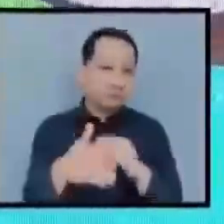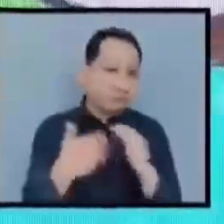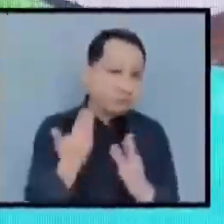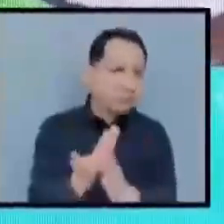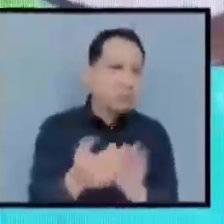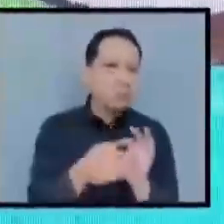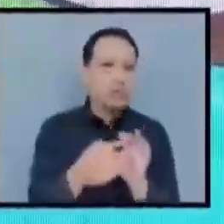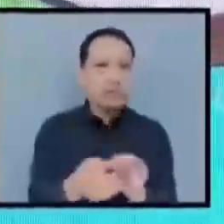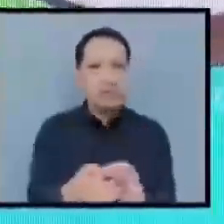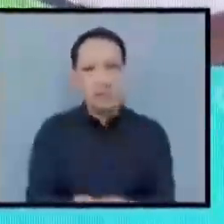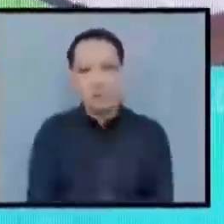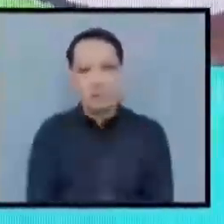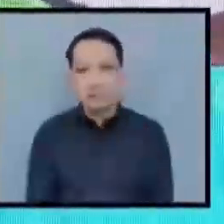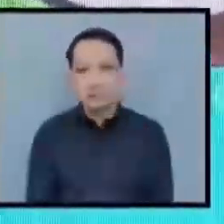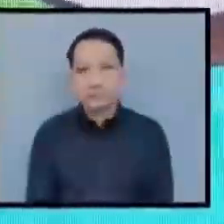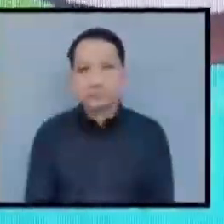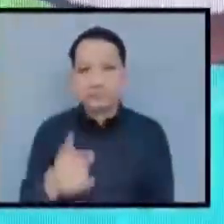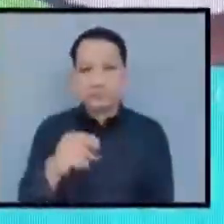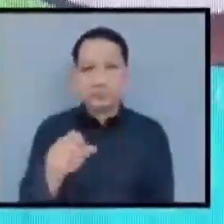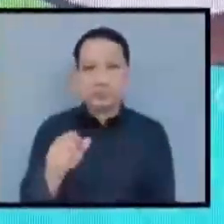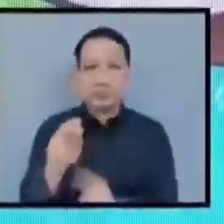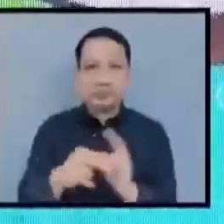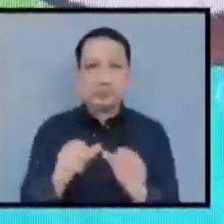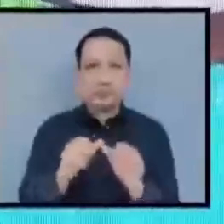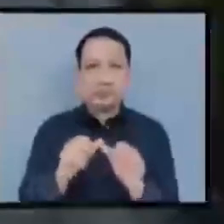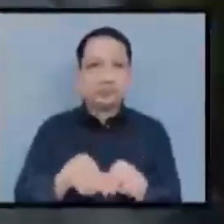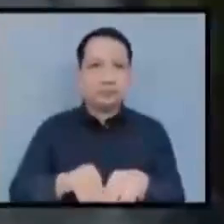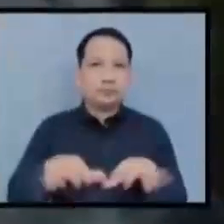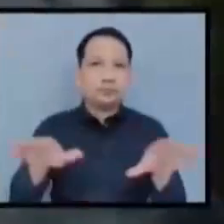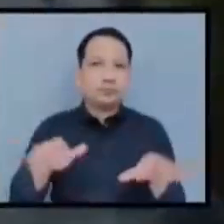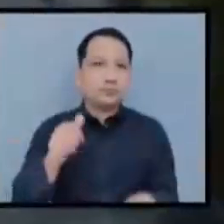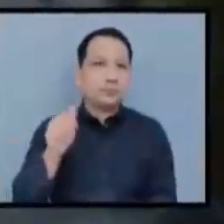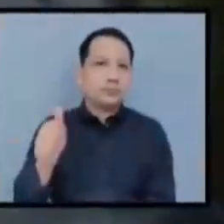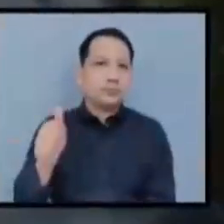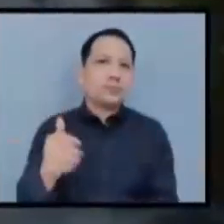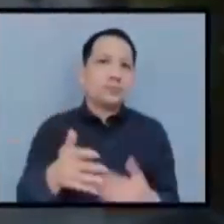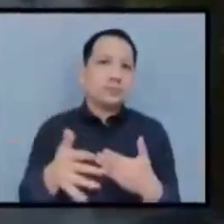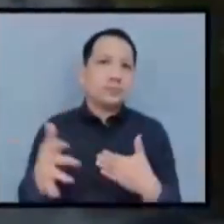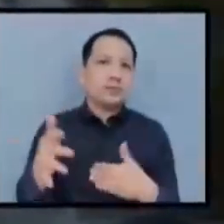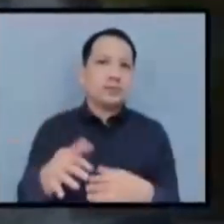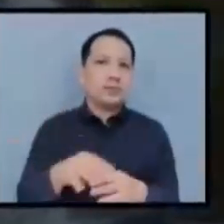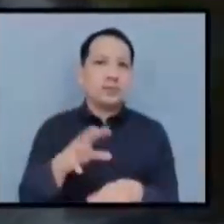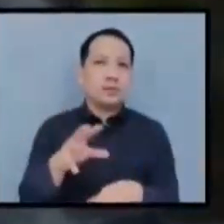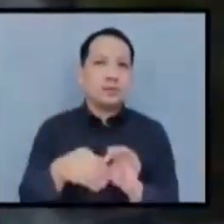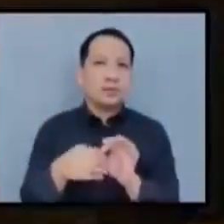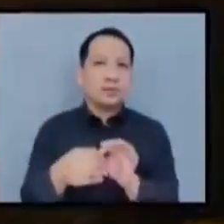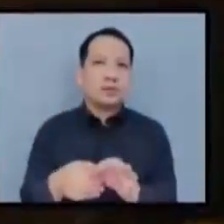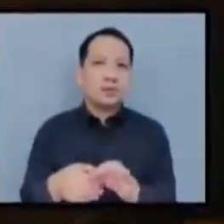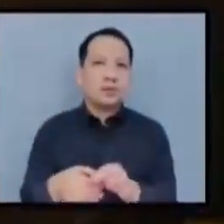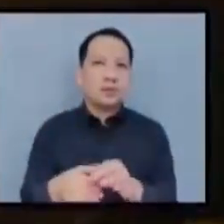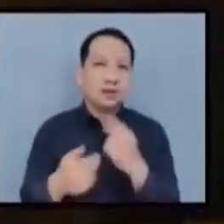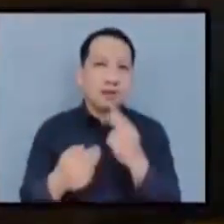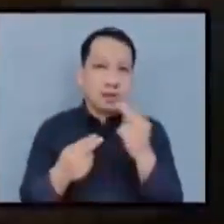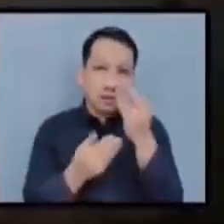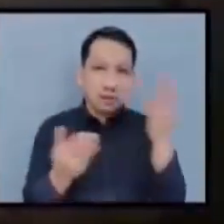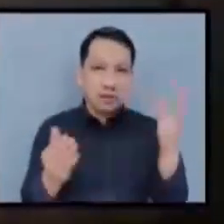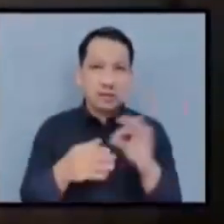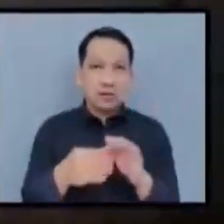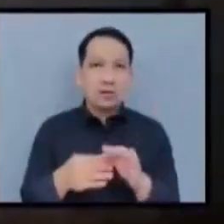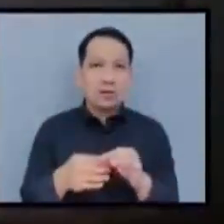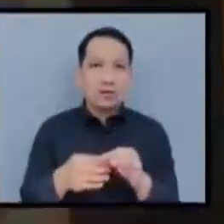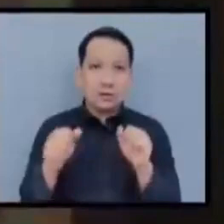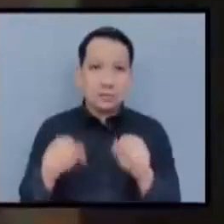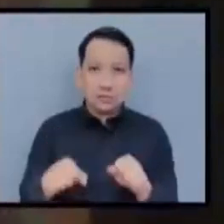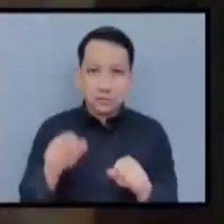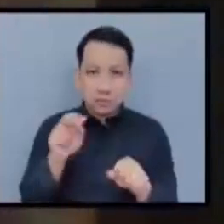believe Genesis Universe will be able to sustain itself in the long run. Sa launching din, ay nagkaroon ng pagkakataon ang mga